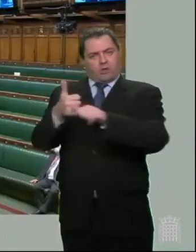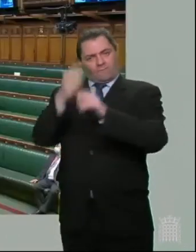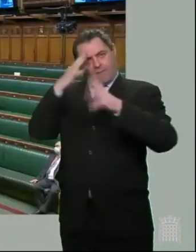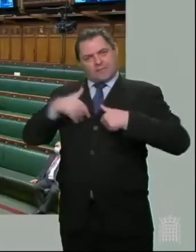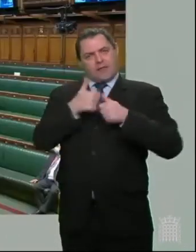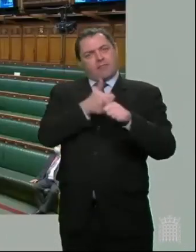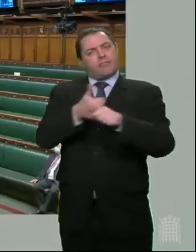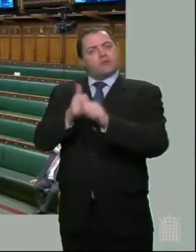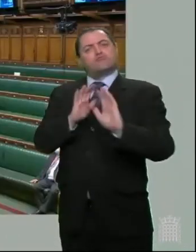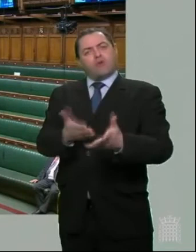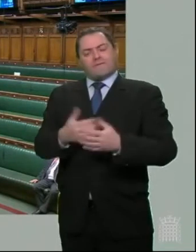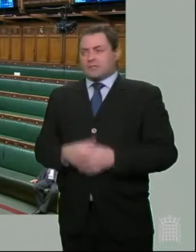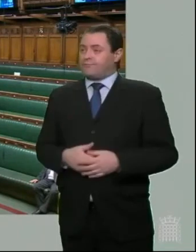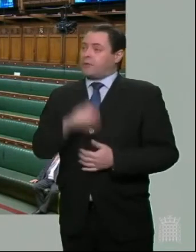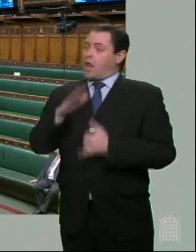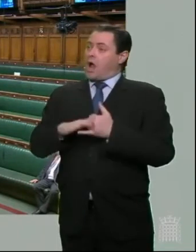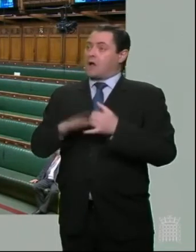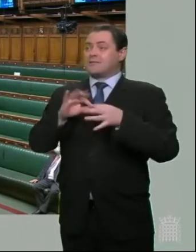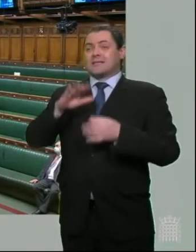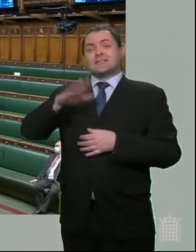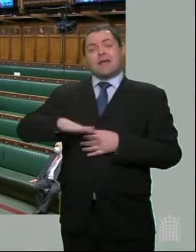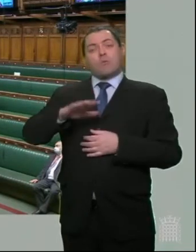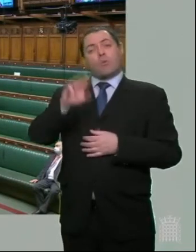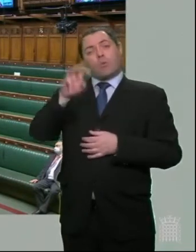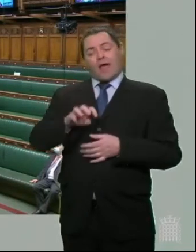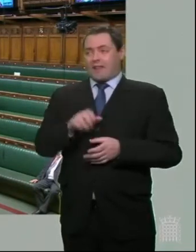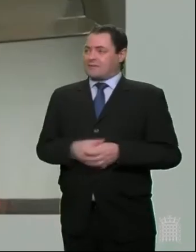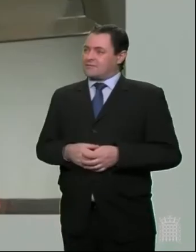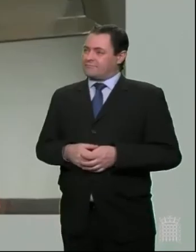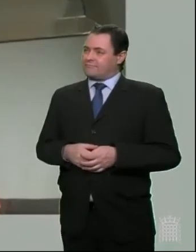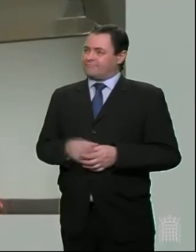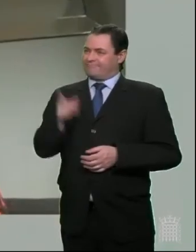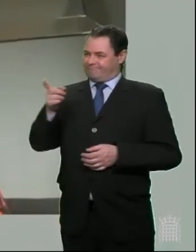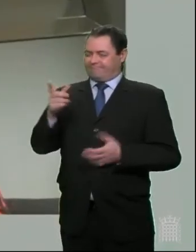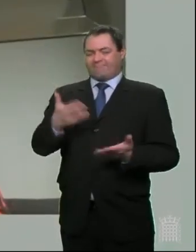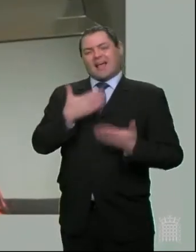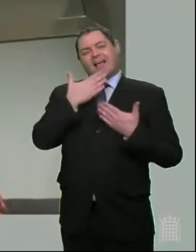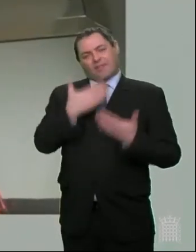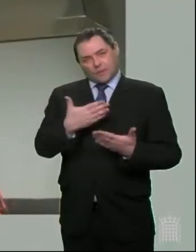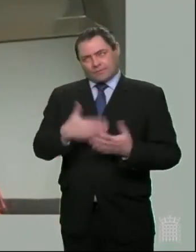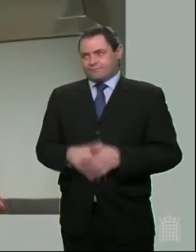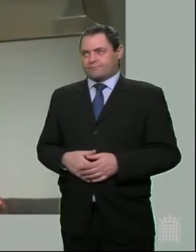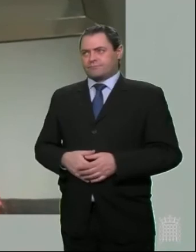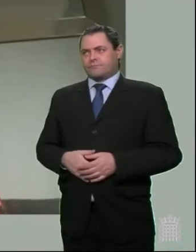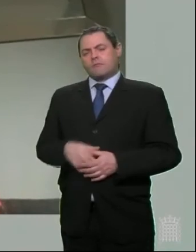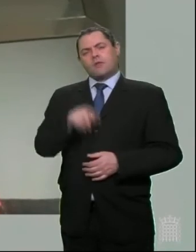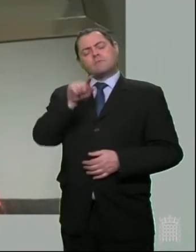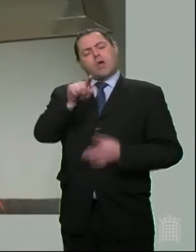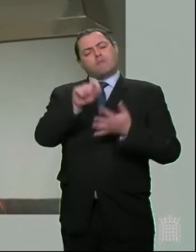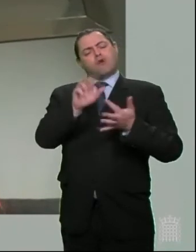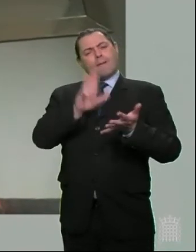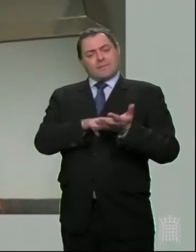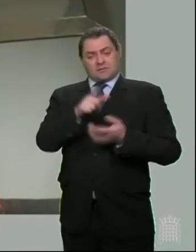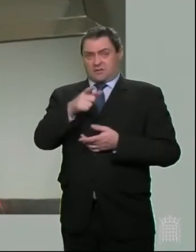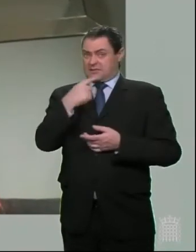Final question from South Wales from Carolyn Harris. Carolyn Harris. Thank you, Mr. Speaker. Given that the Prime Minister has